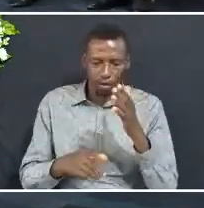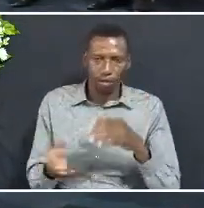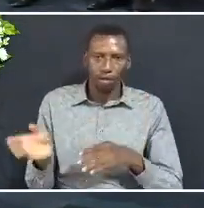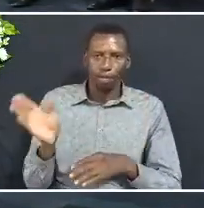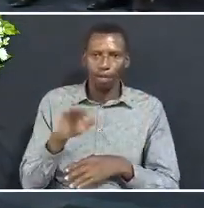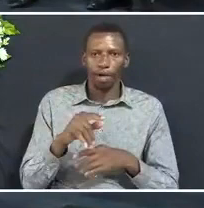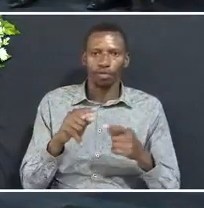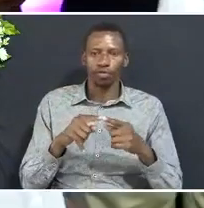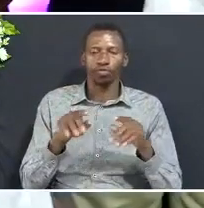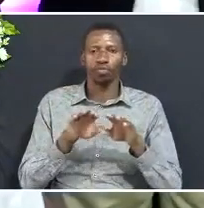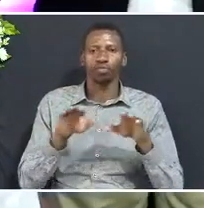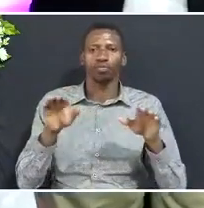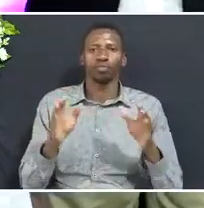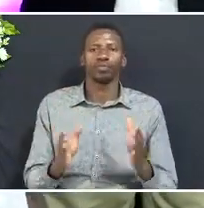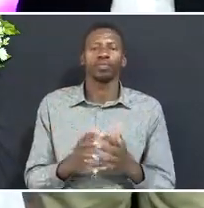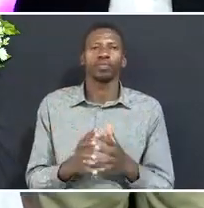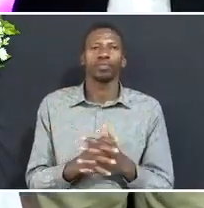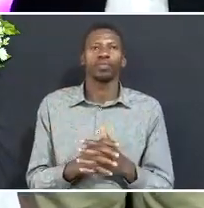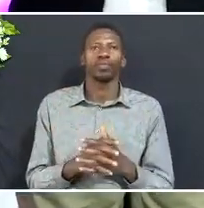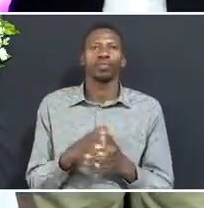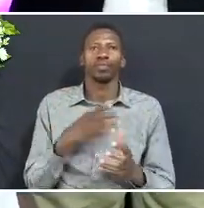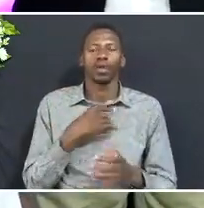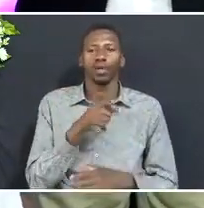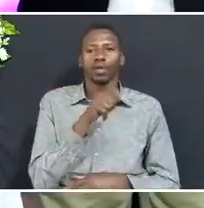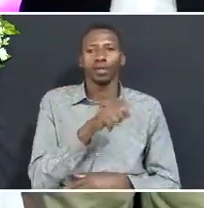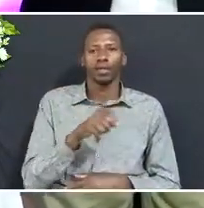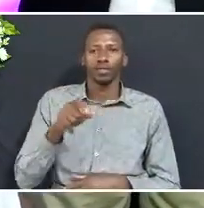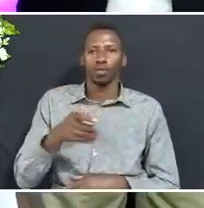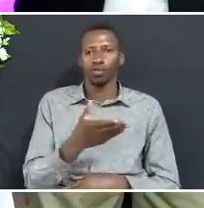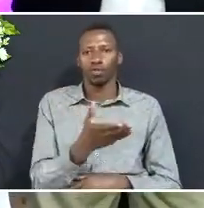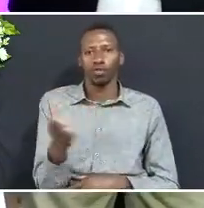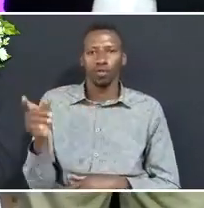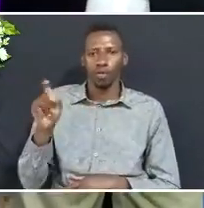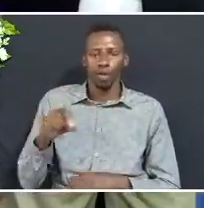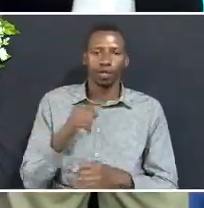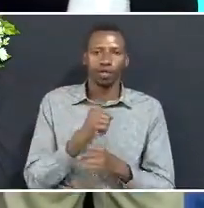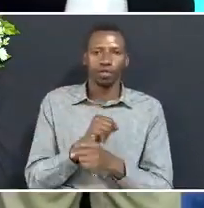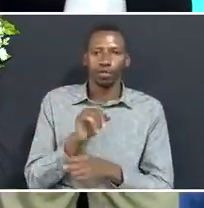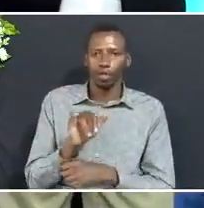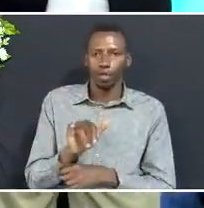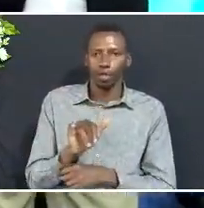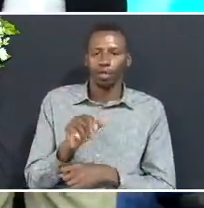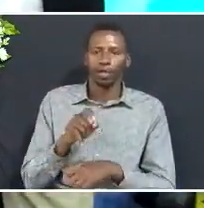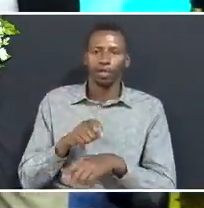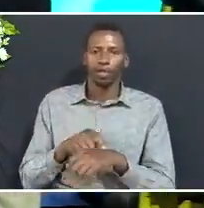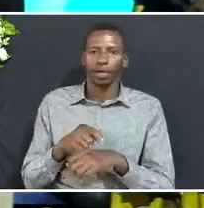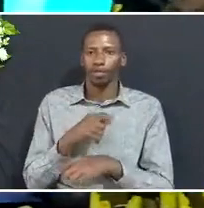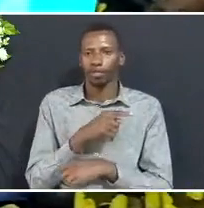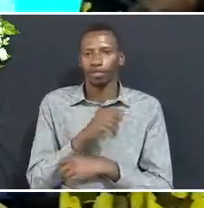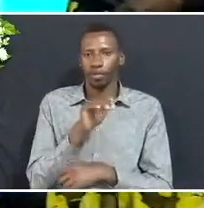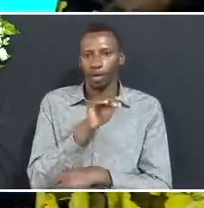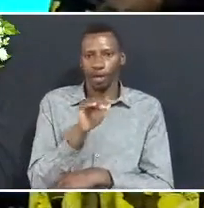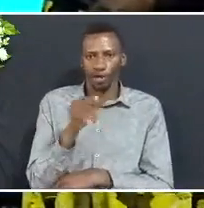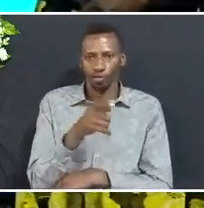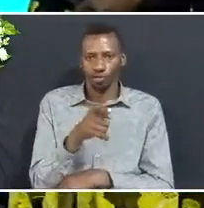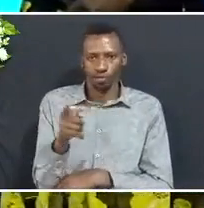altar. And each one of you should do it, even when I request you to do